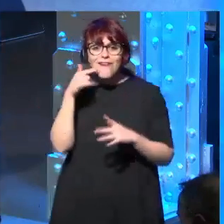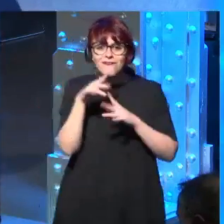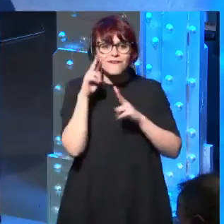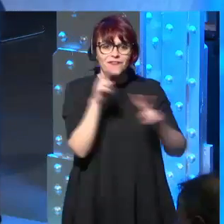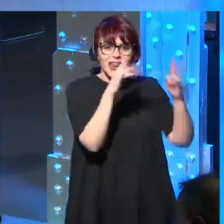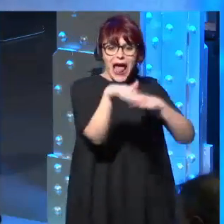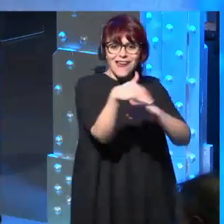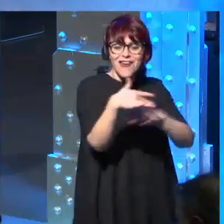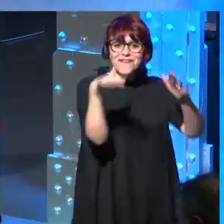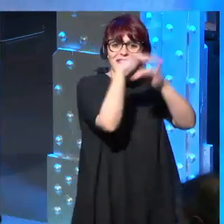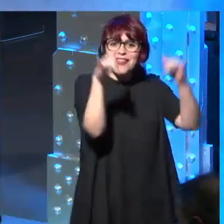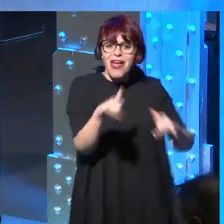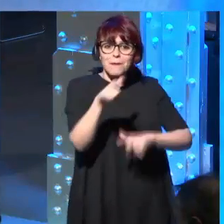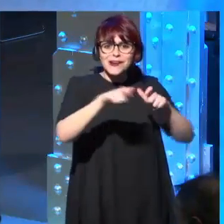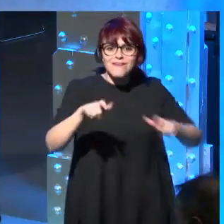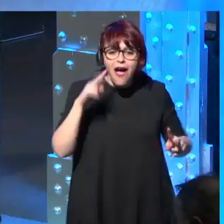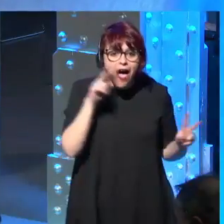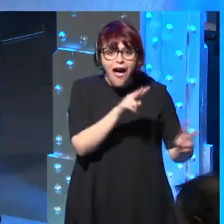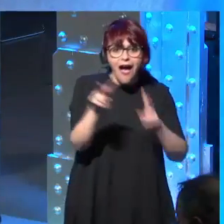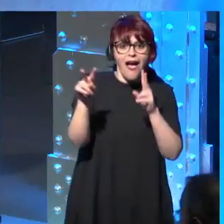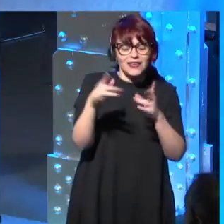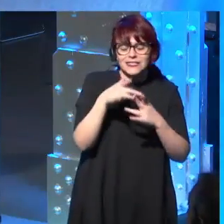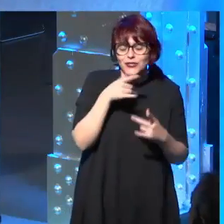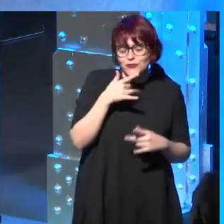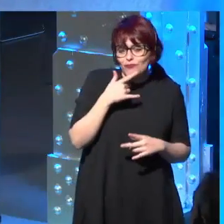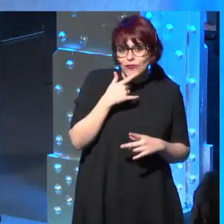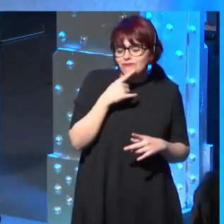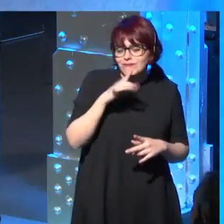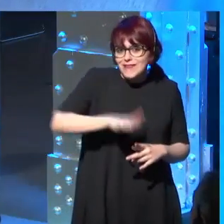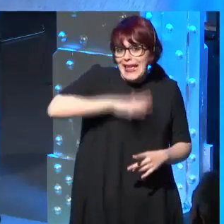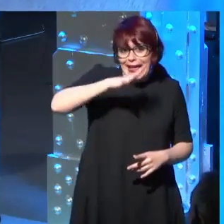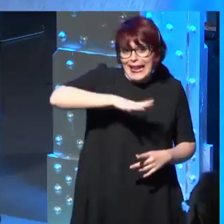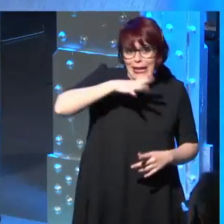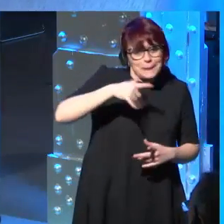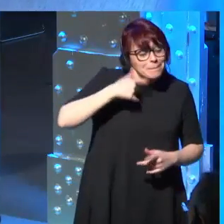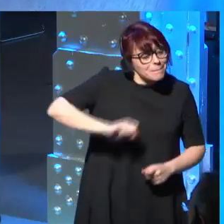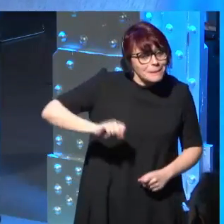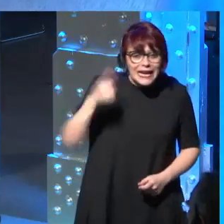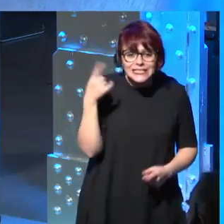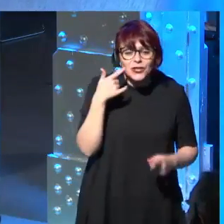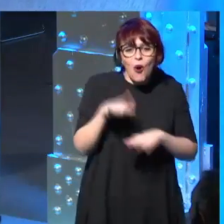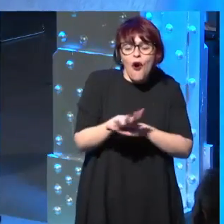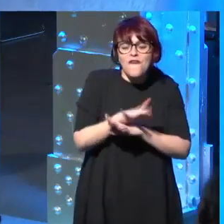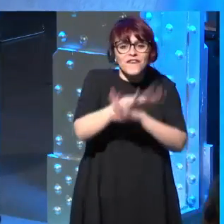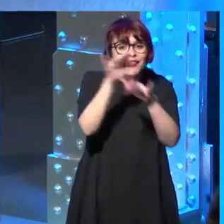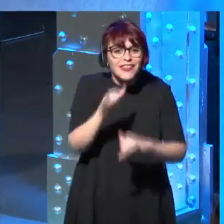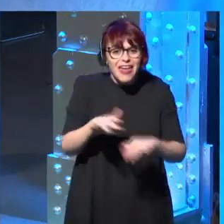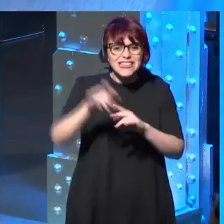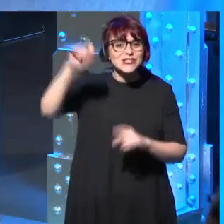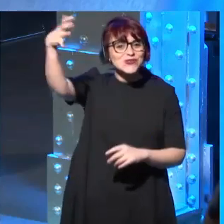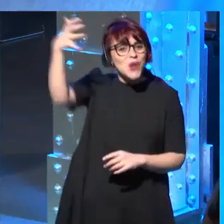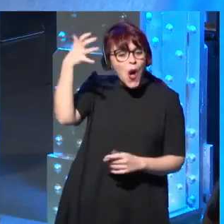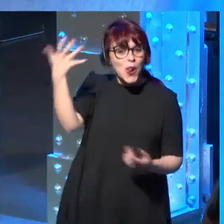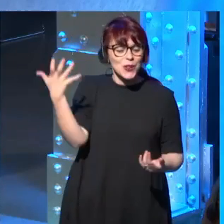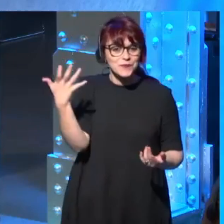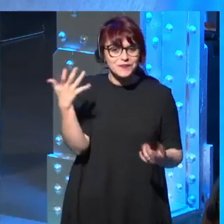that, and perhaps I wanted that relaxed, sunny happiness also in politics of Turkey.